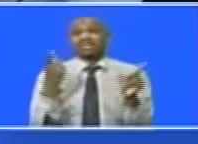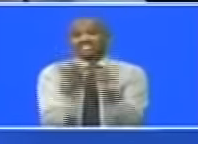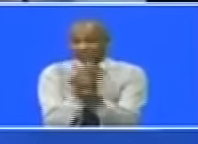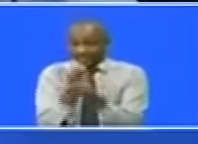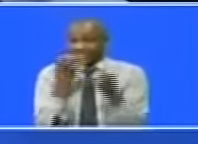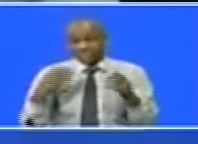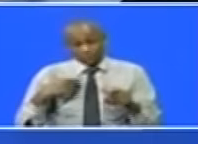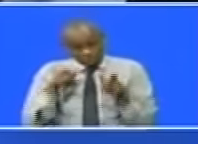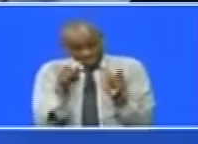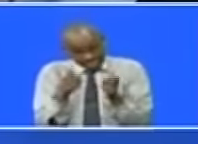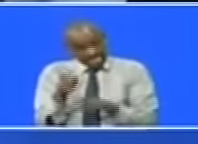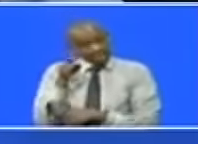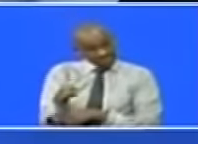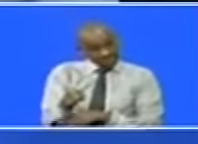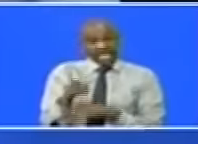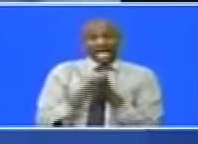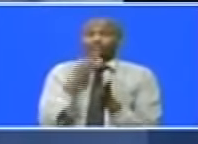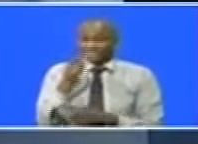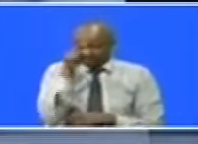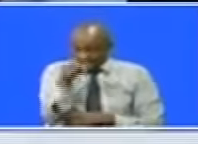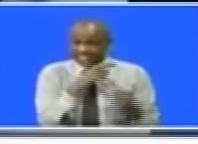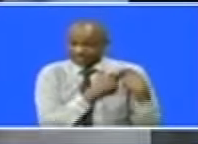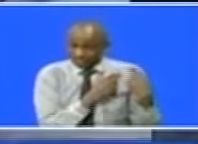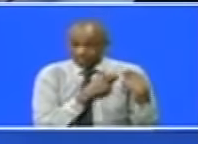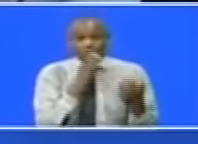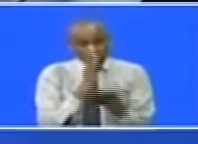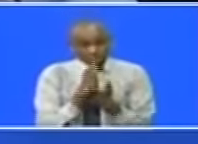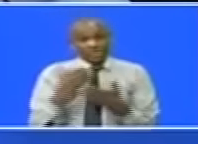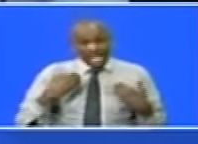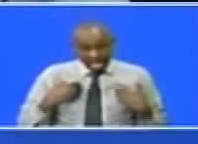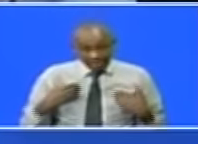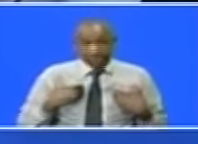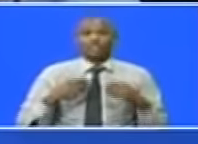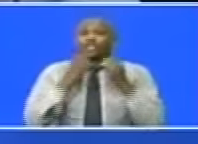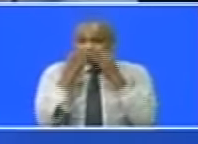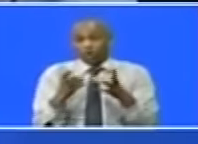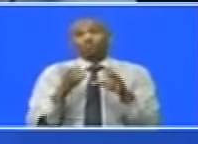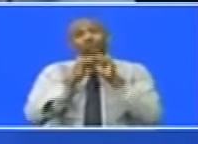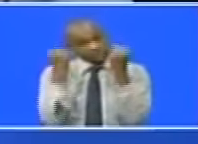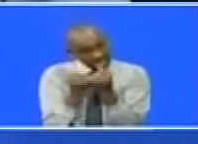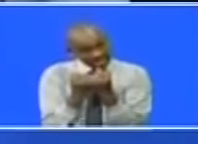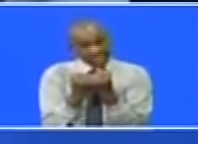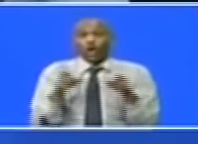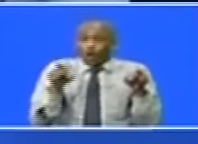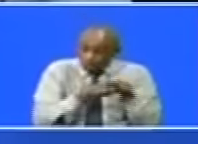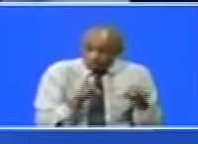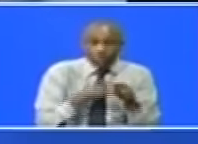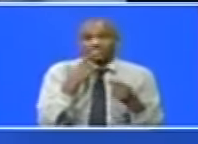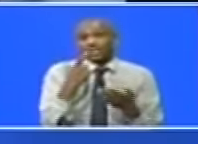do media, and we say that in that role, of course, we do the thing of informing society. But in addition, we